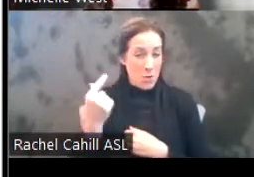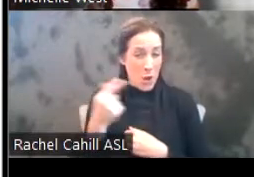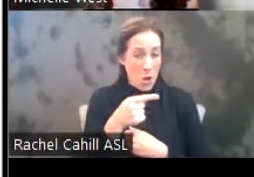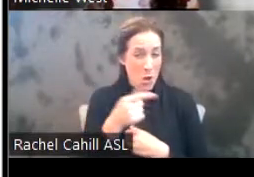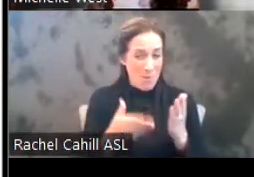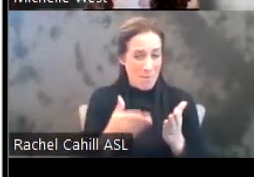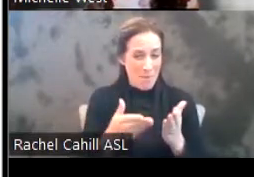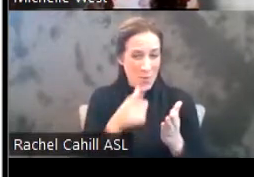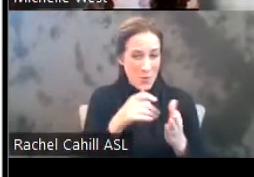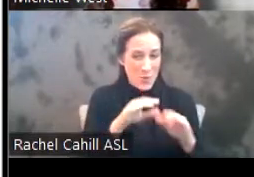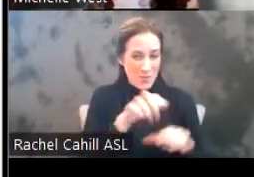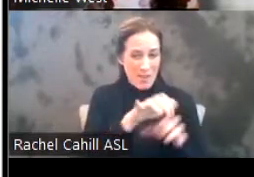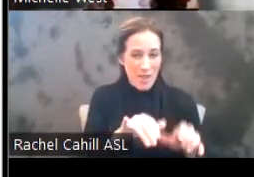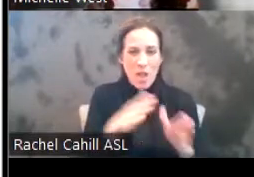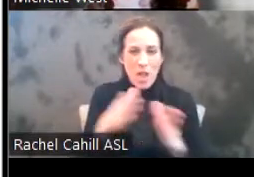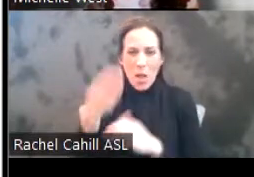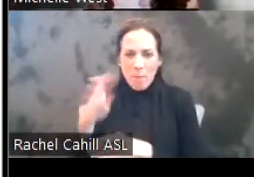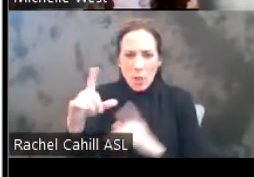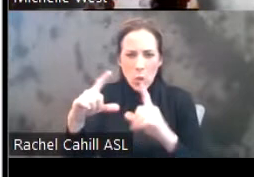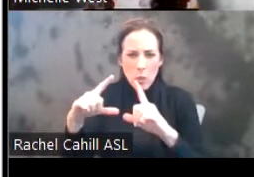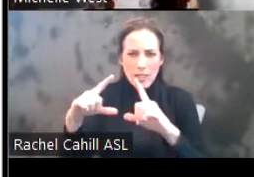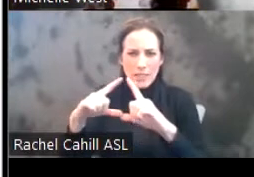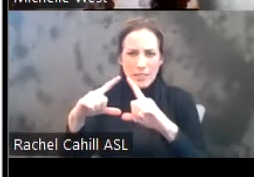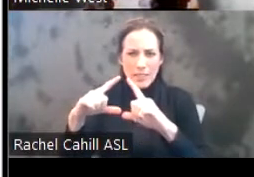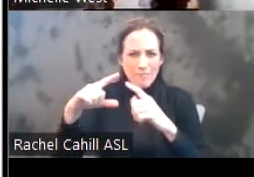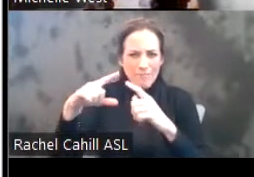Blue Diamond Tent Pet Supplies.